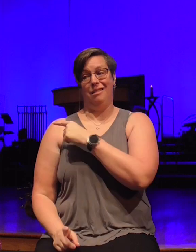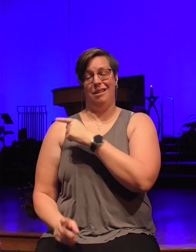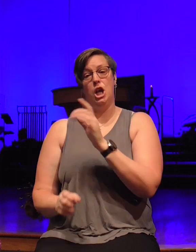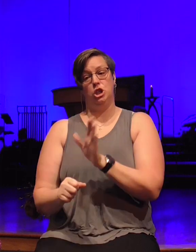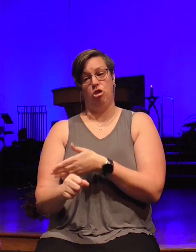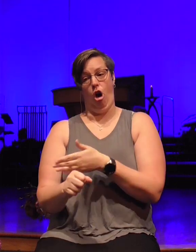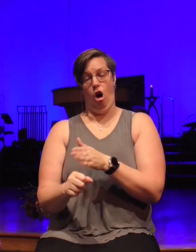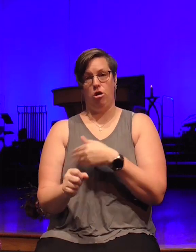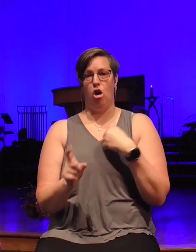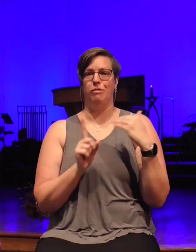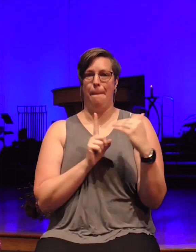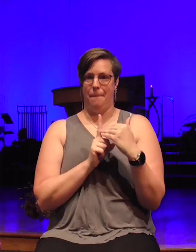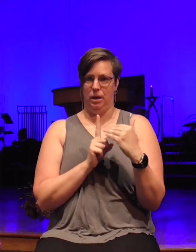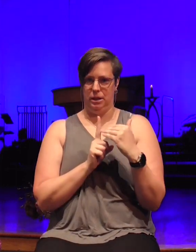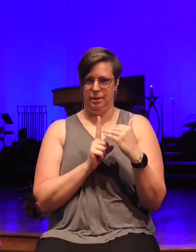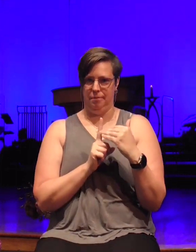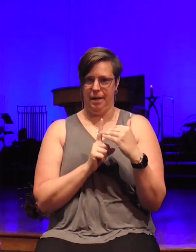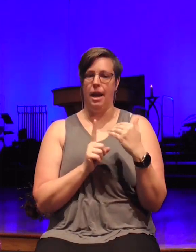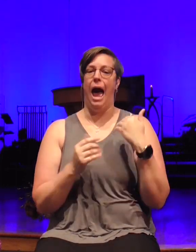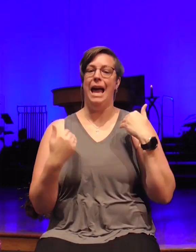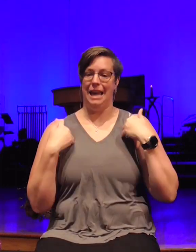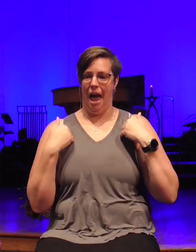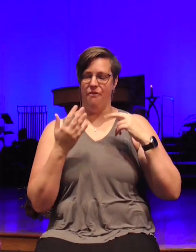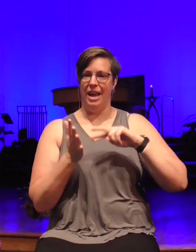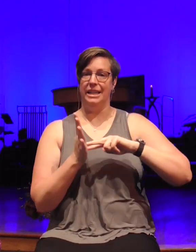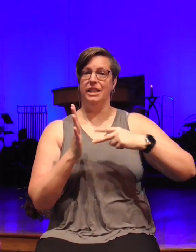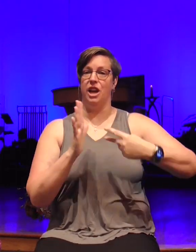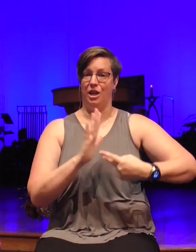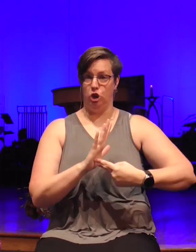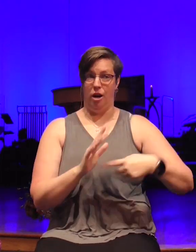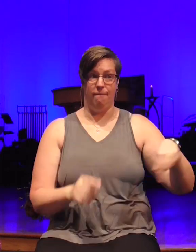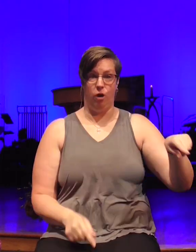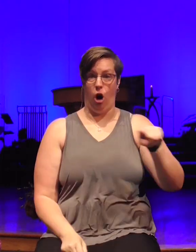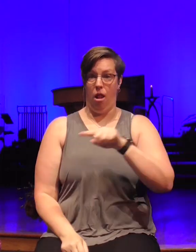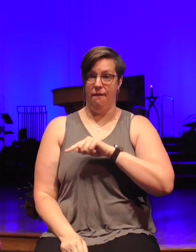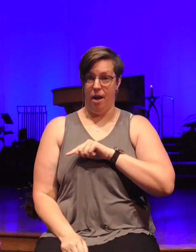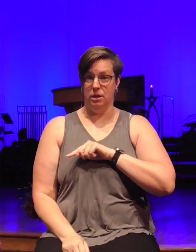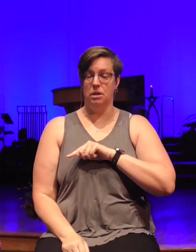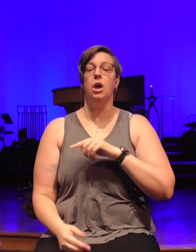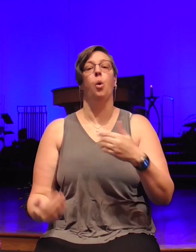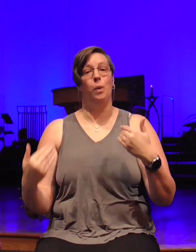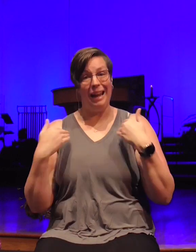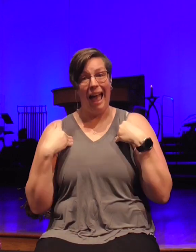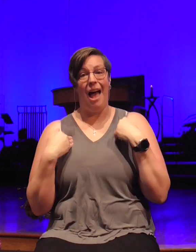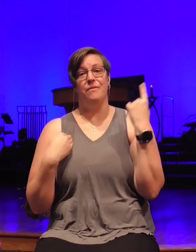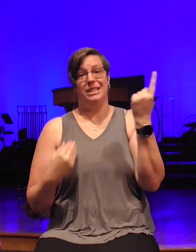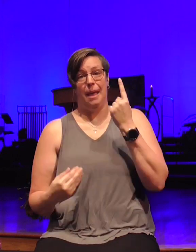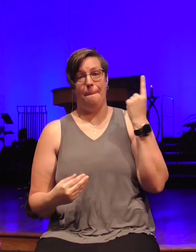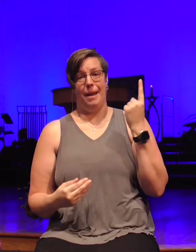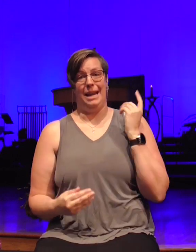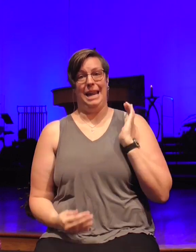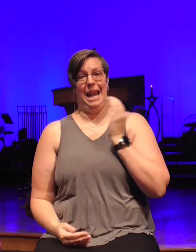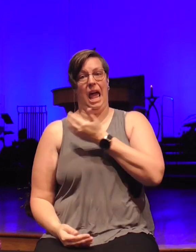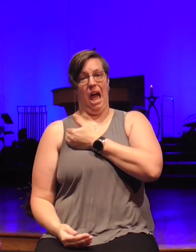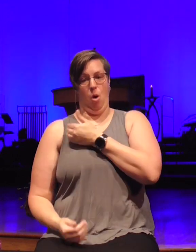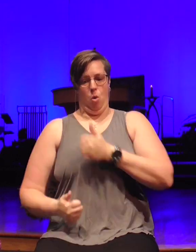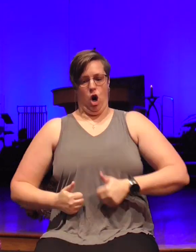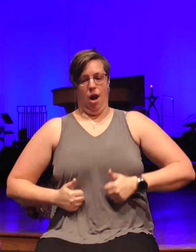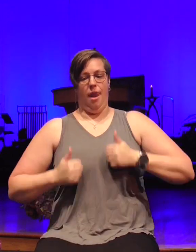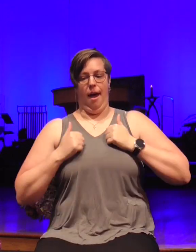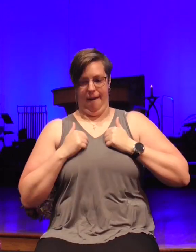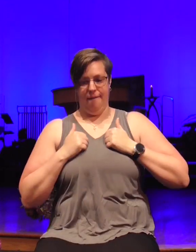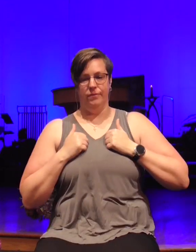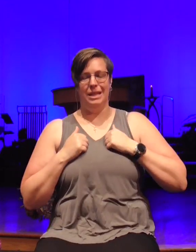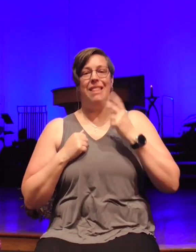that I have an intention for us all, and that is that we have somebody in our lives that